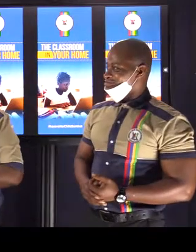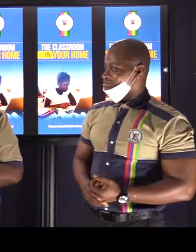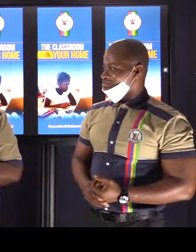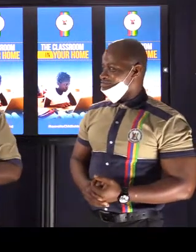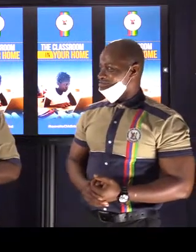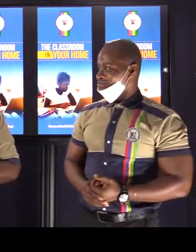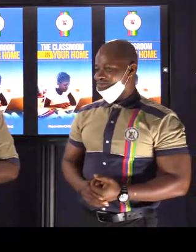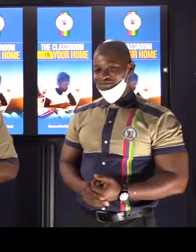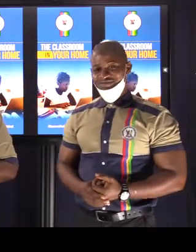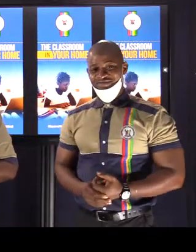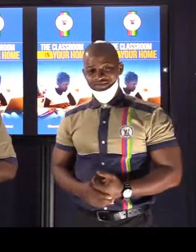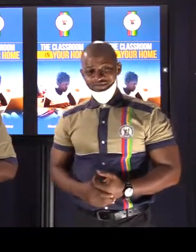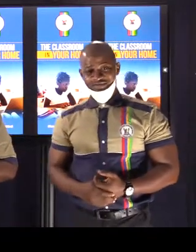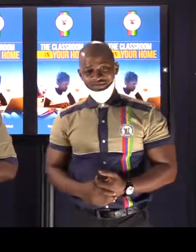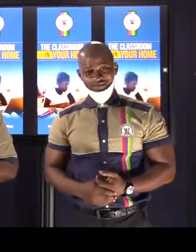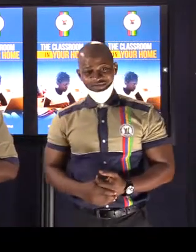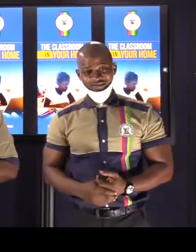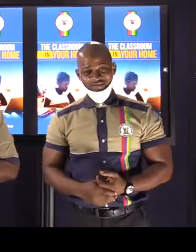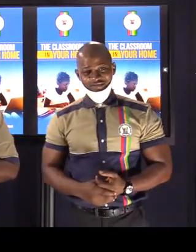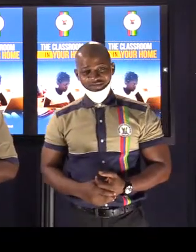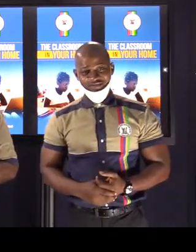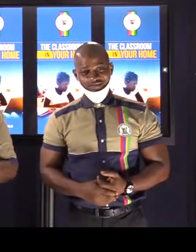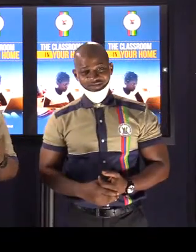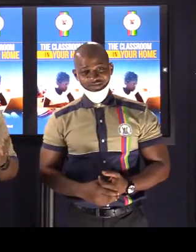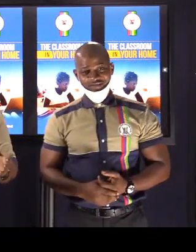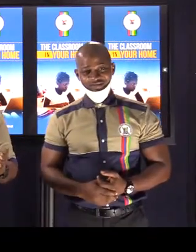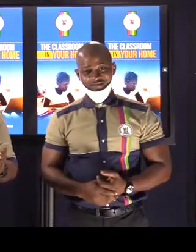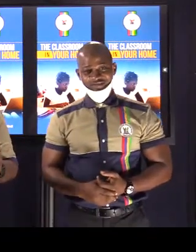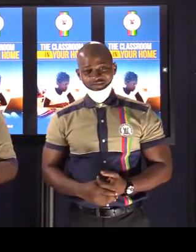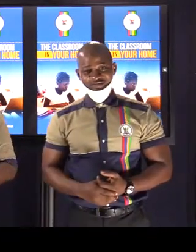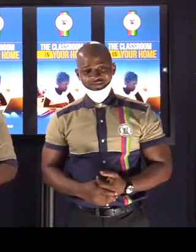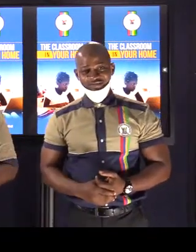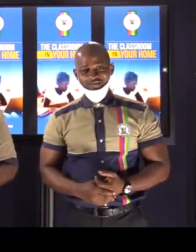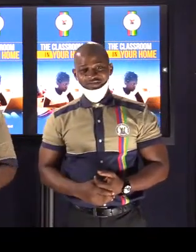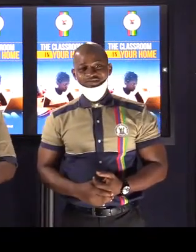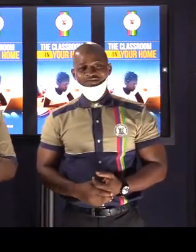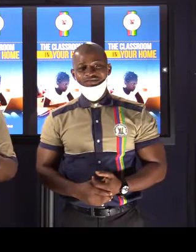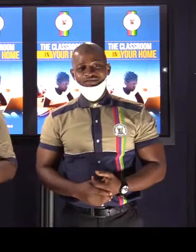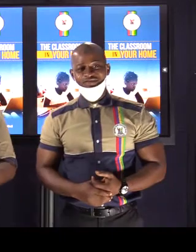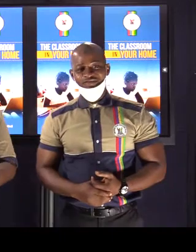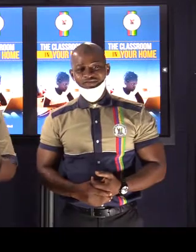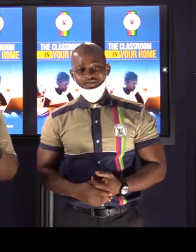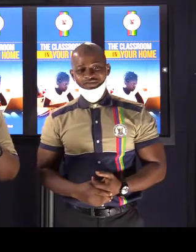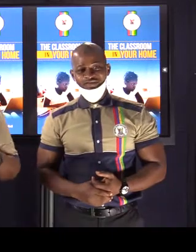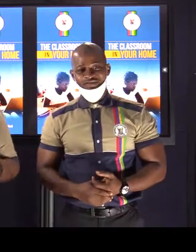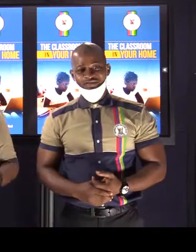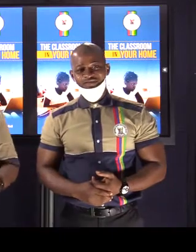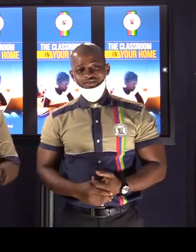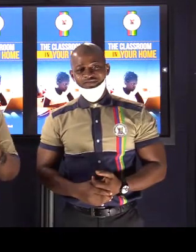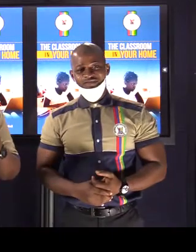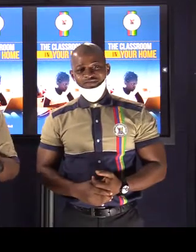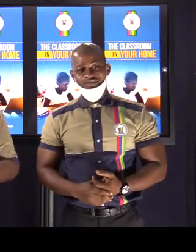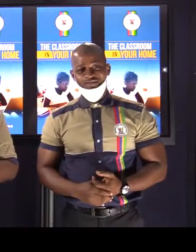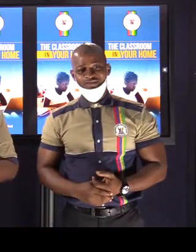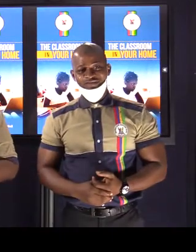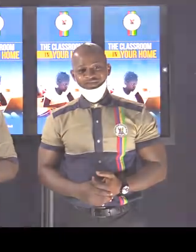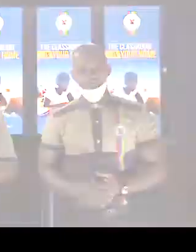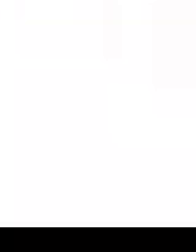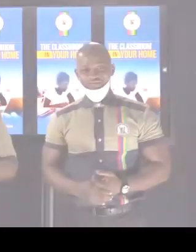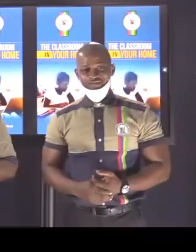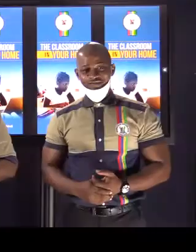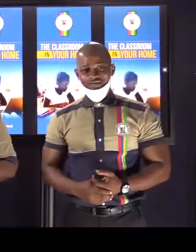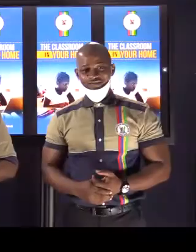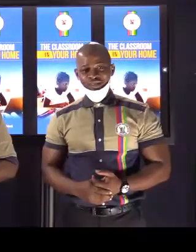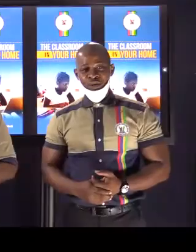is here, your general studies teacher. And we also have in the house our hard-working sign language